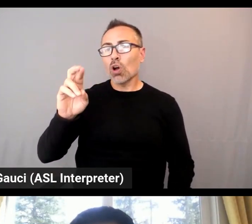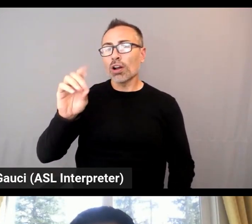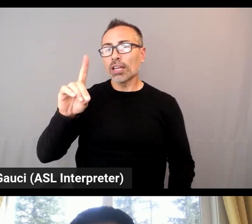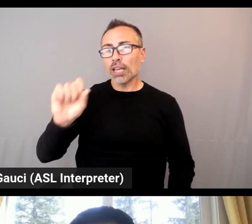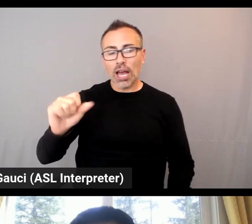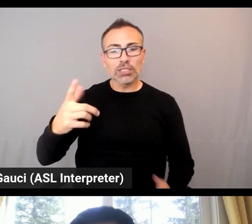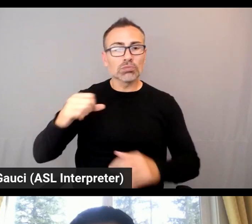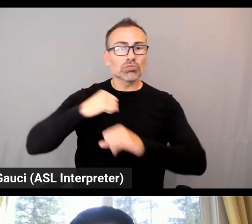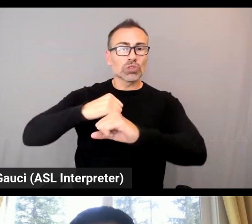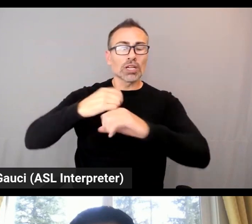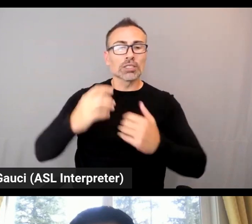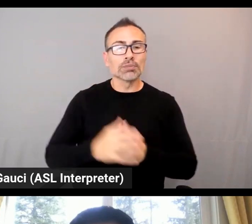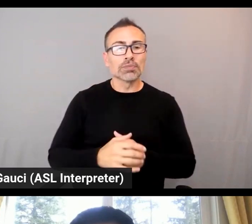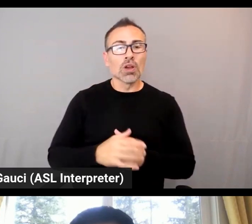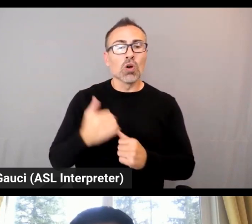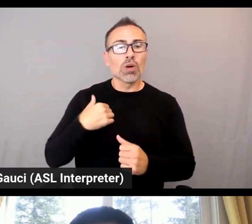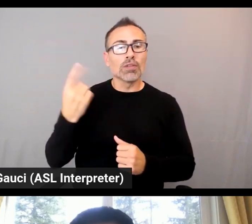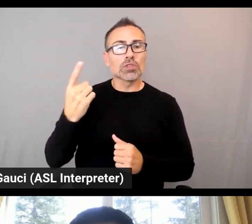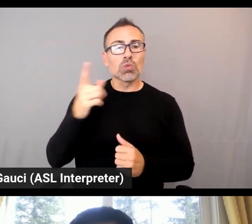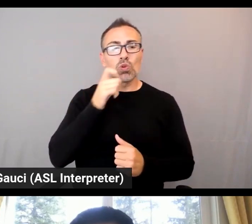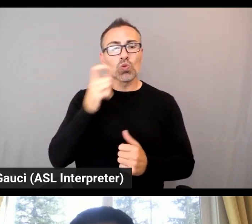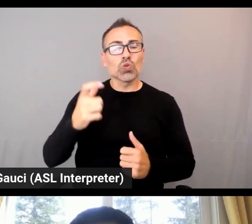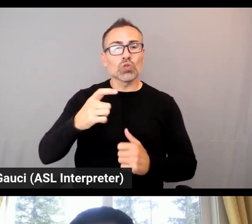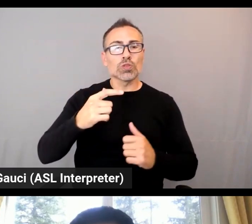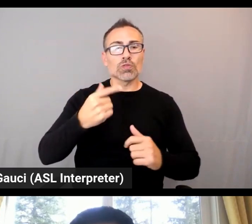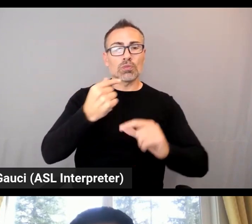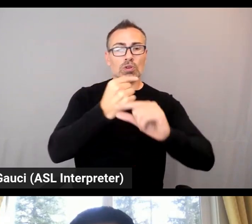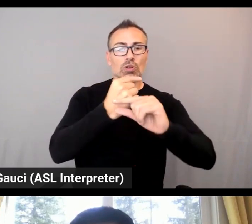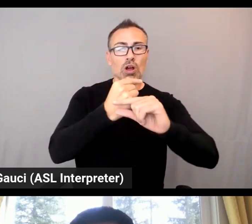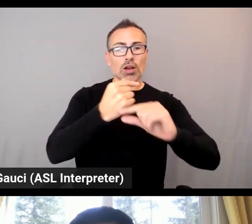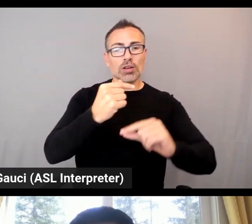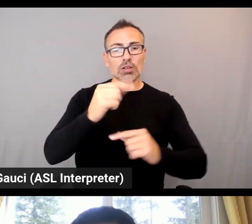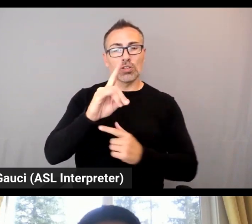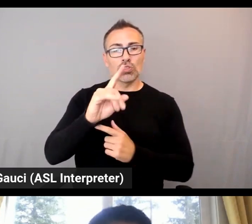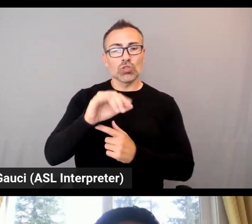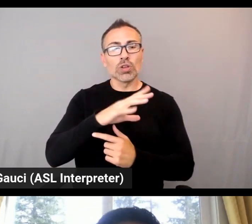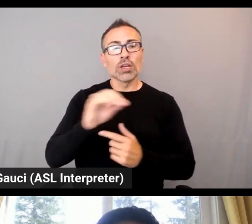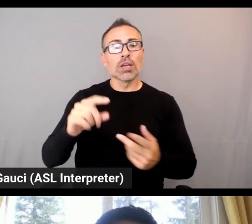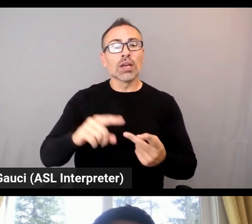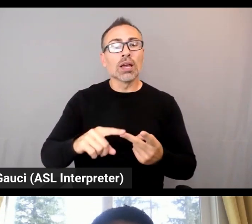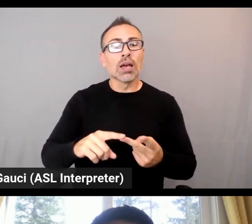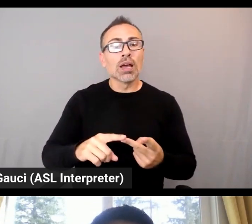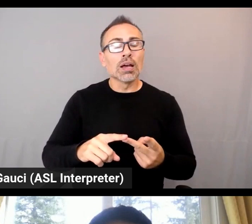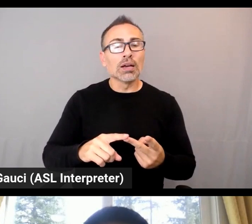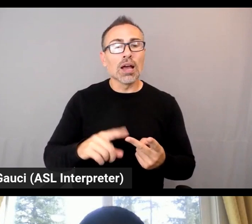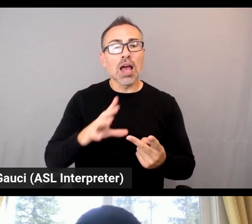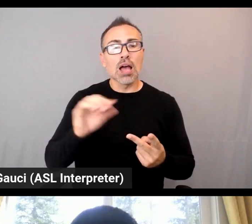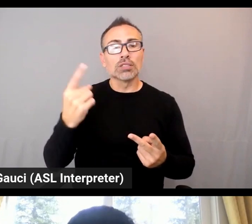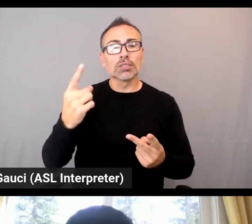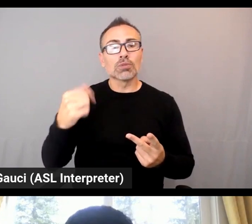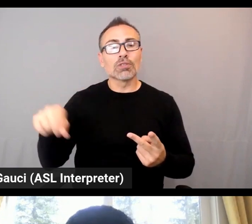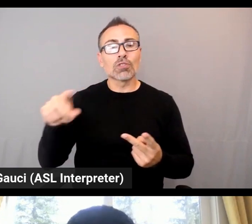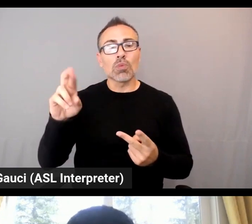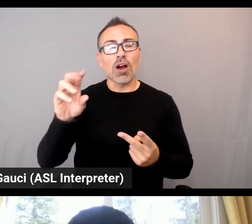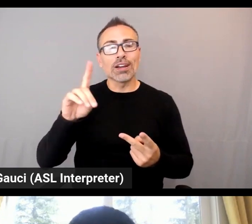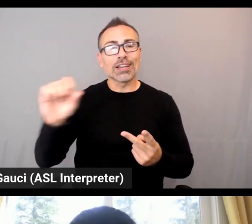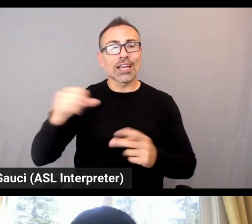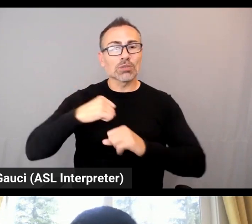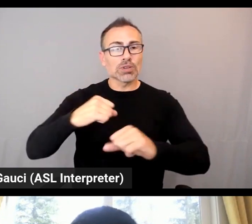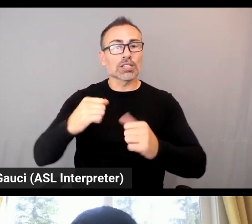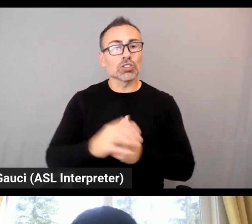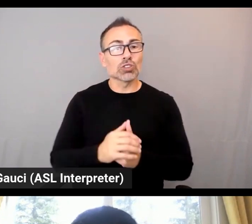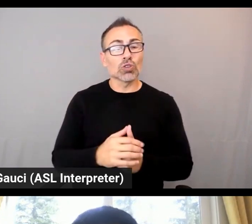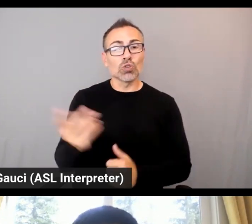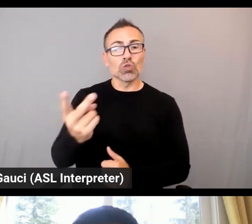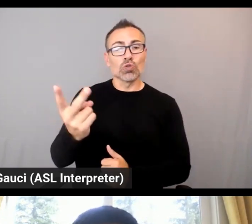from GuardDuty RDS protection, and you got me. I'm sorry about it. So Jeff, Shree, please introduce